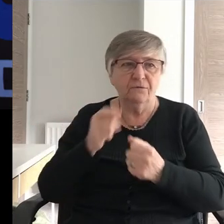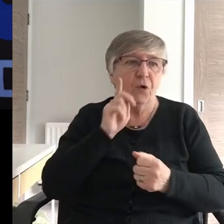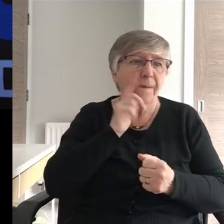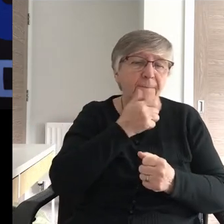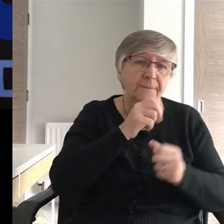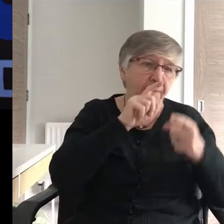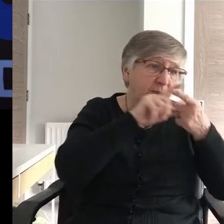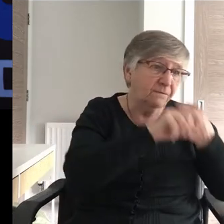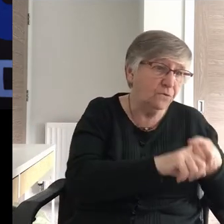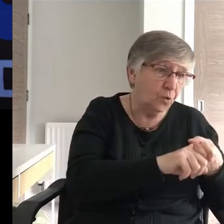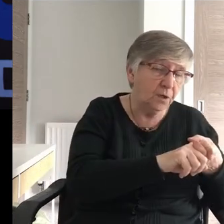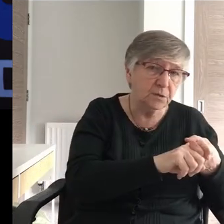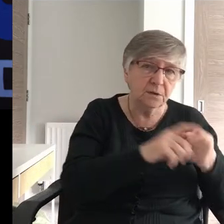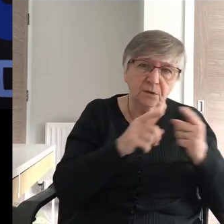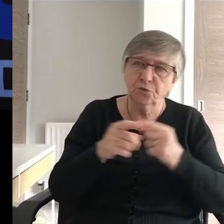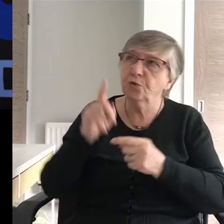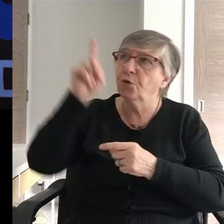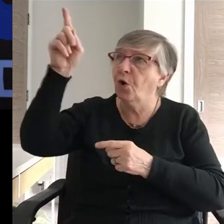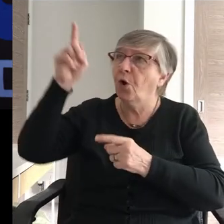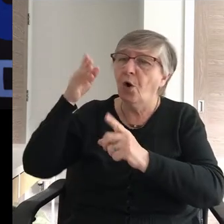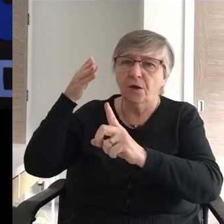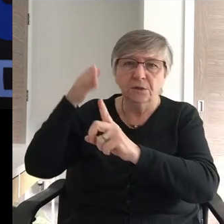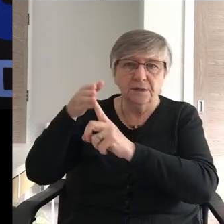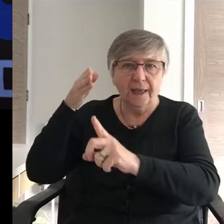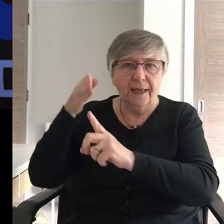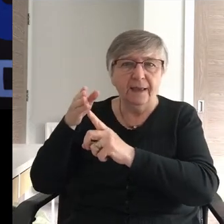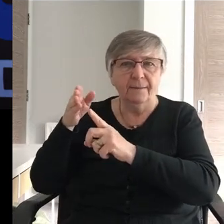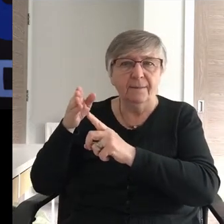to the purpose of God our Lord.